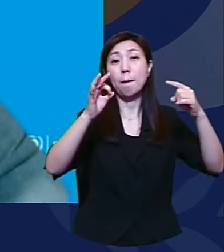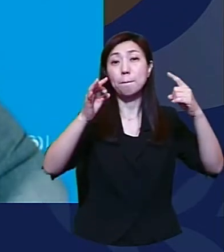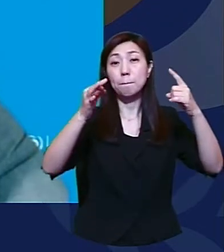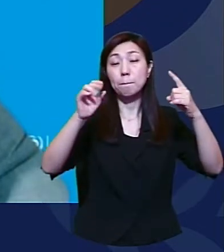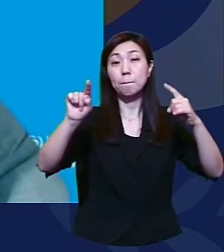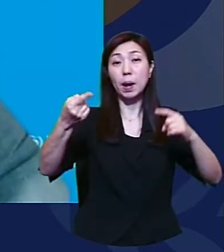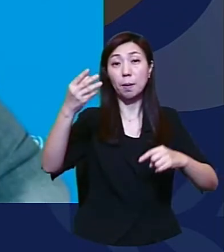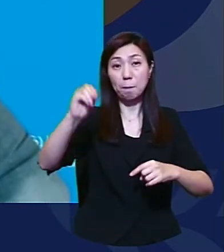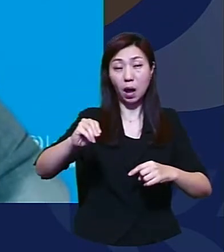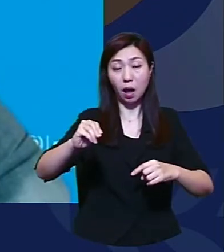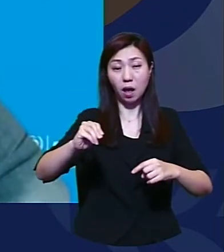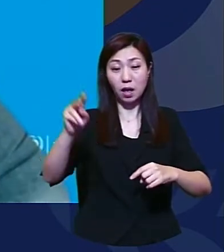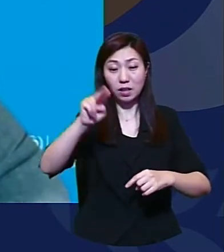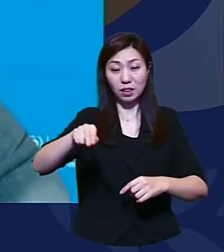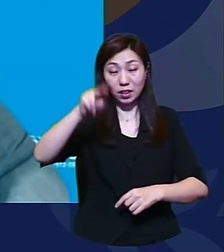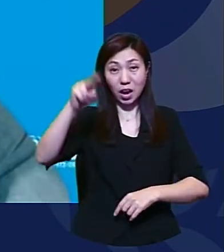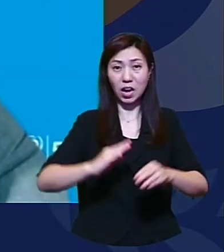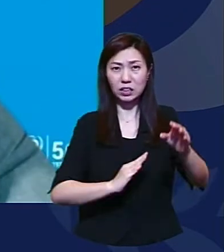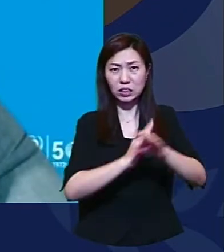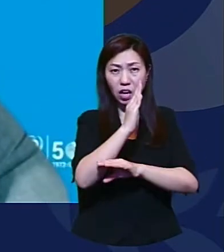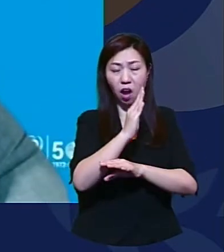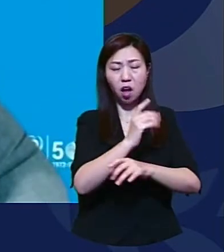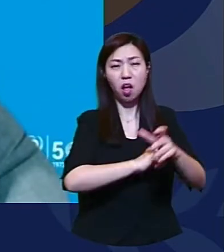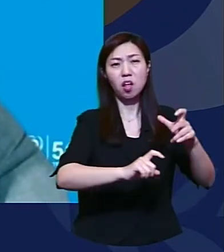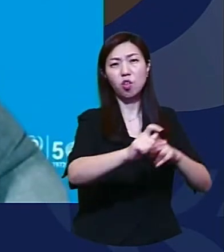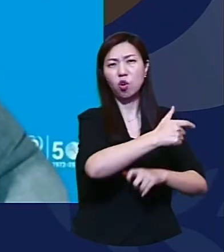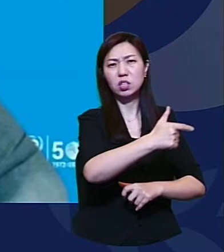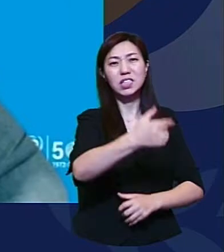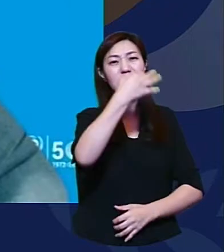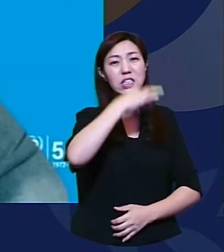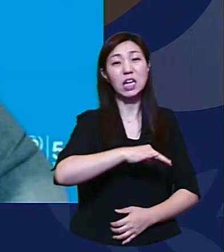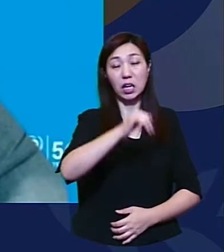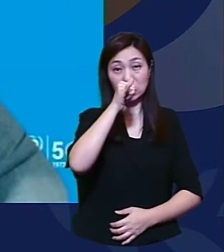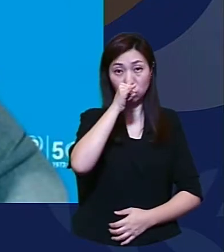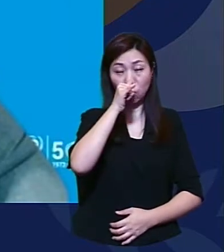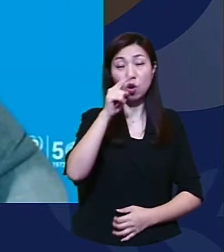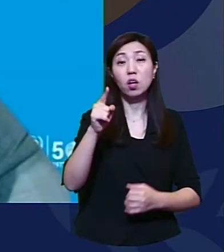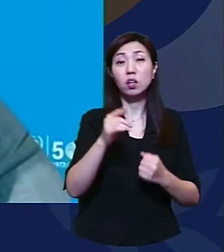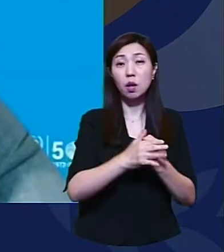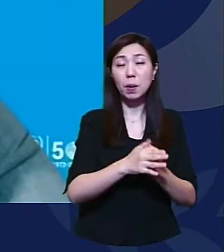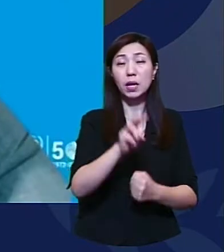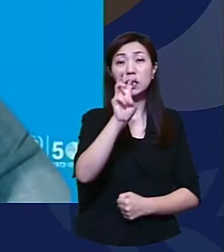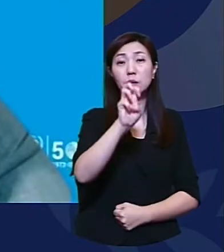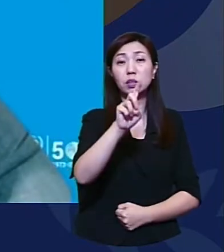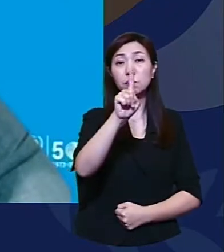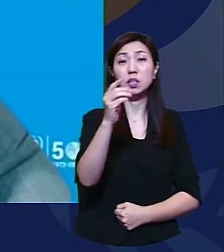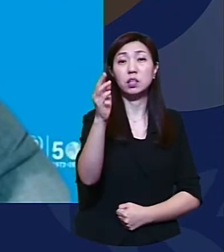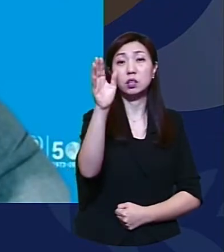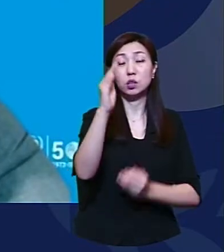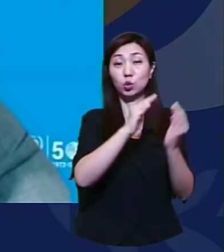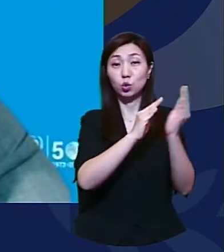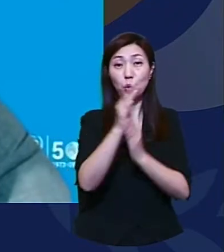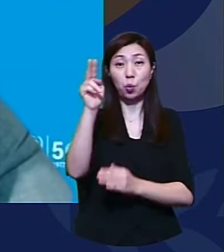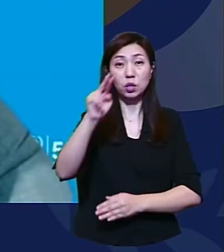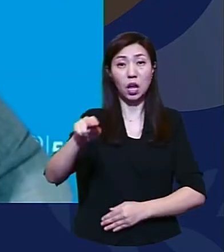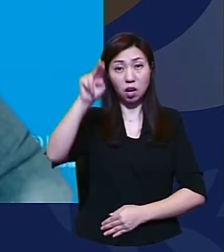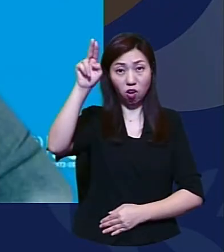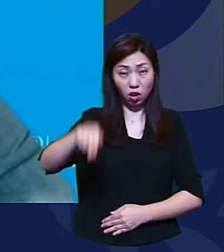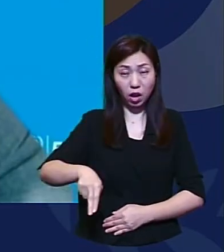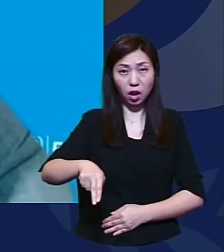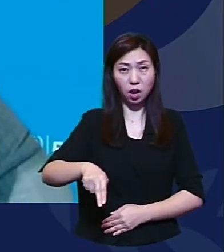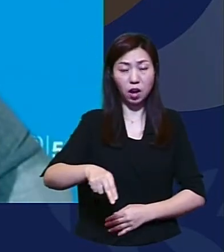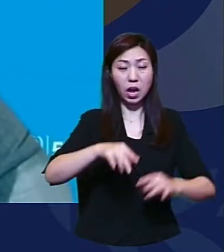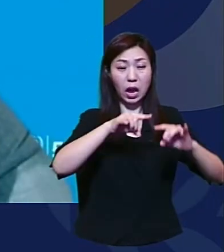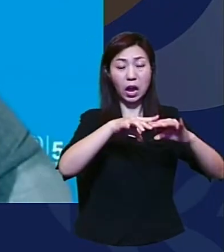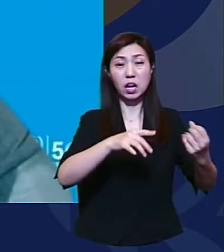given that $31 trillion is needed in energy investment up until 2040,